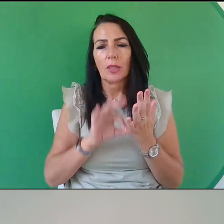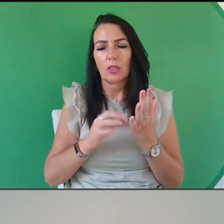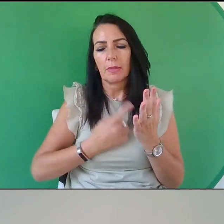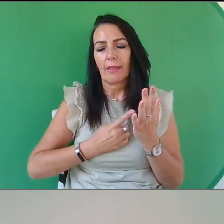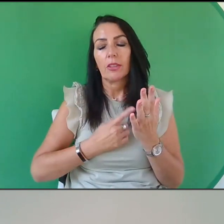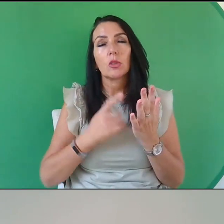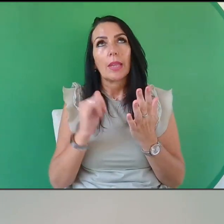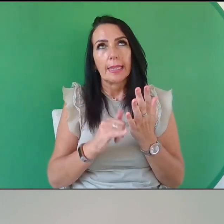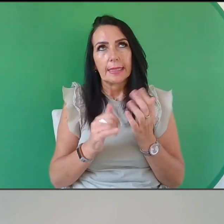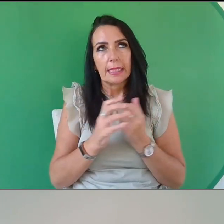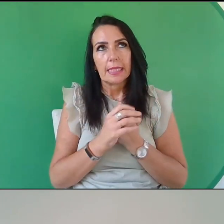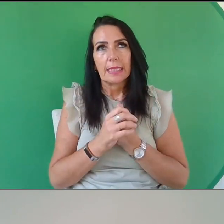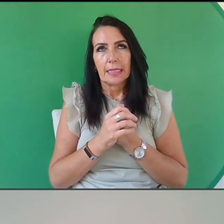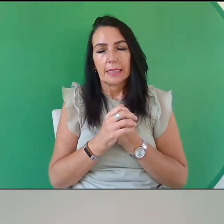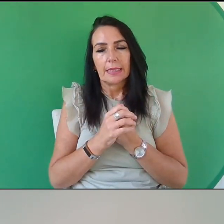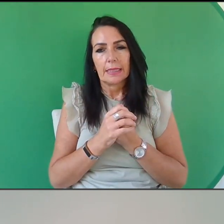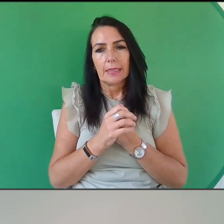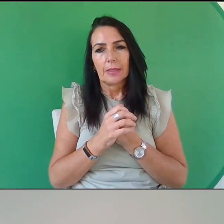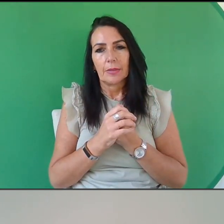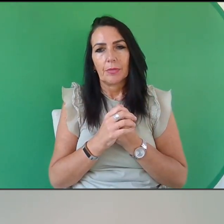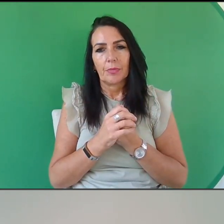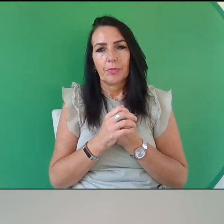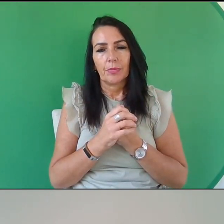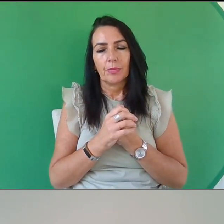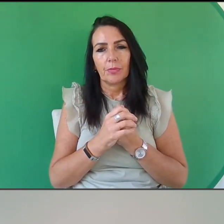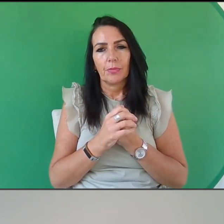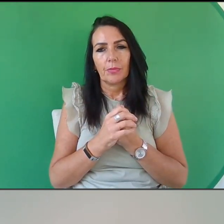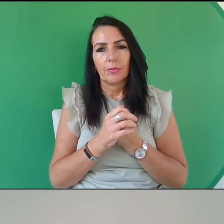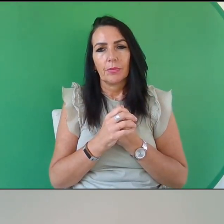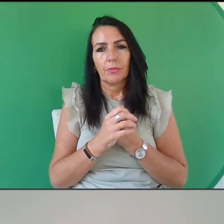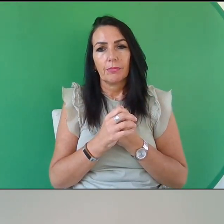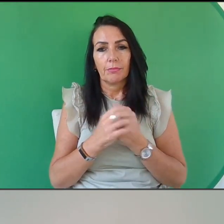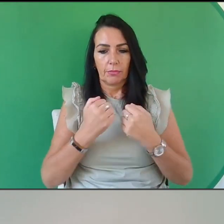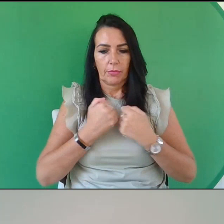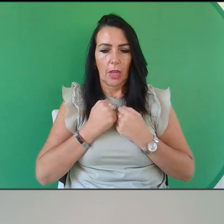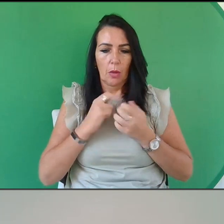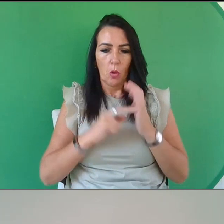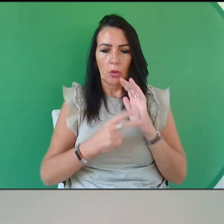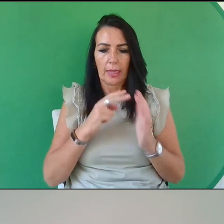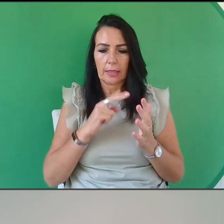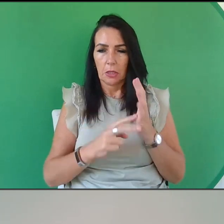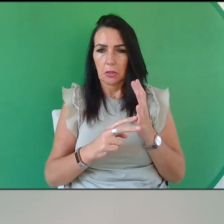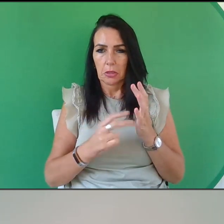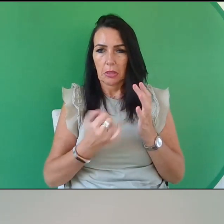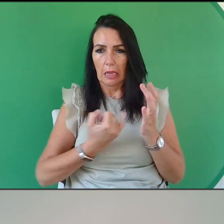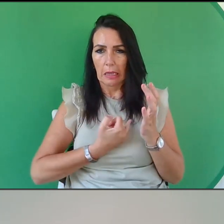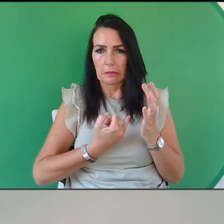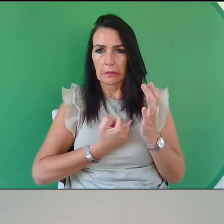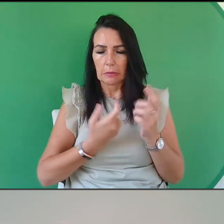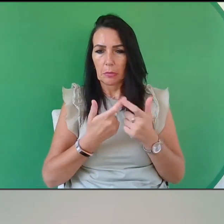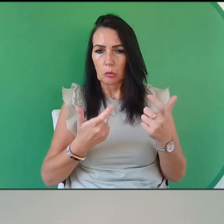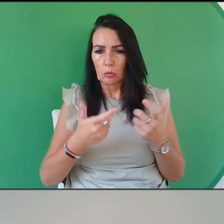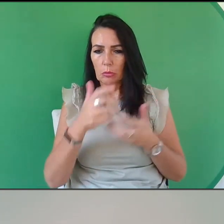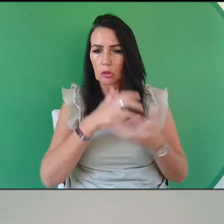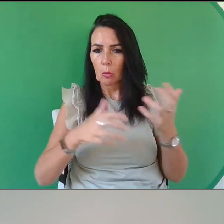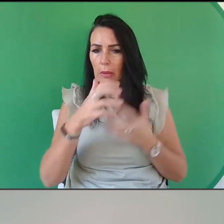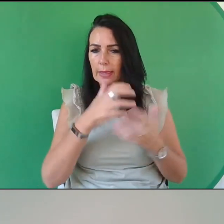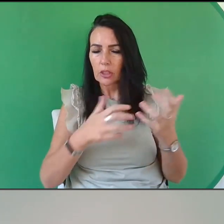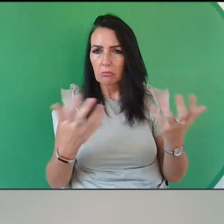yeah, so the question is, are organisations guilty of complicating that journey?